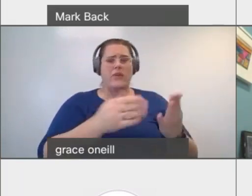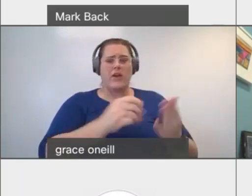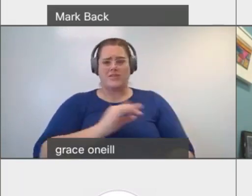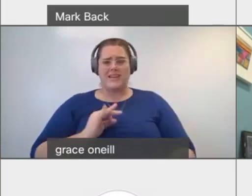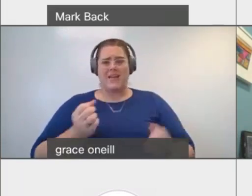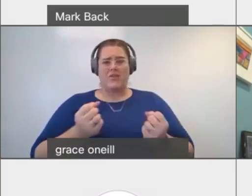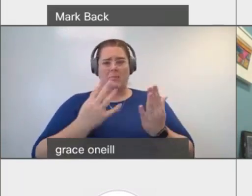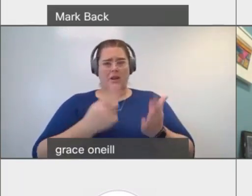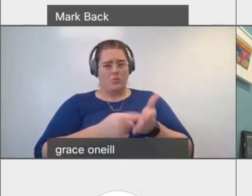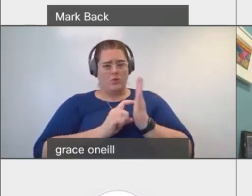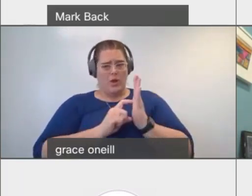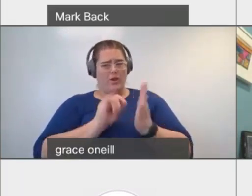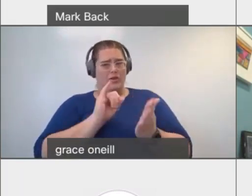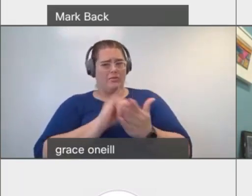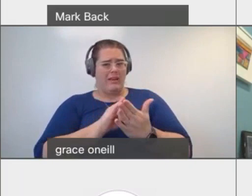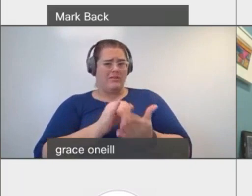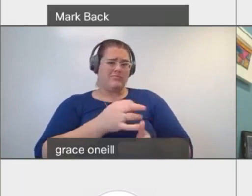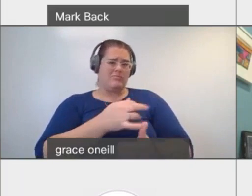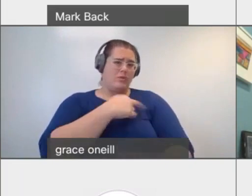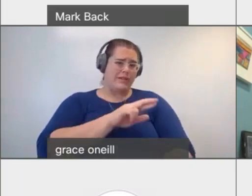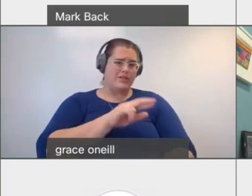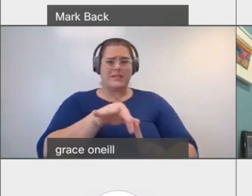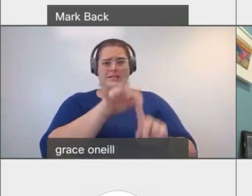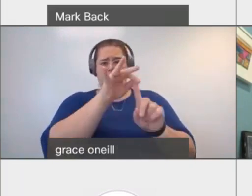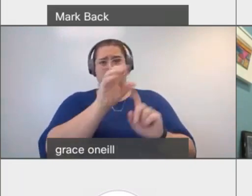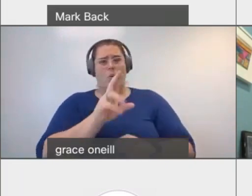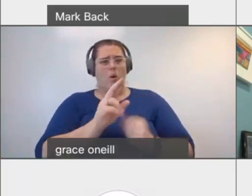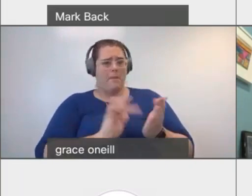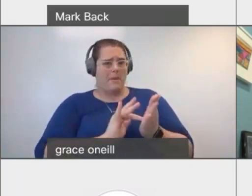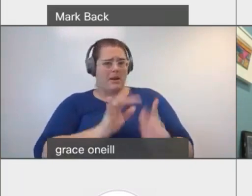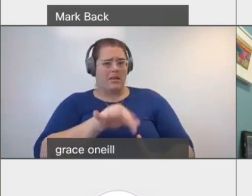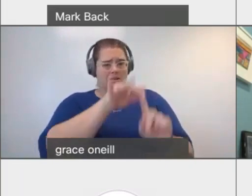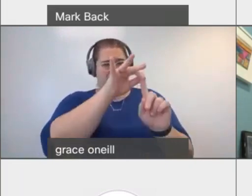and how long that review will take? No, there is not.